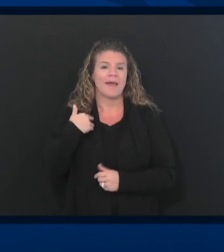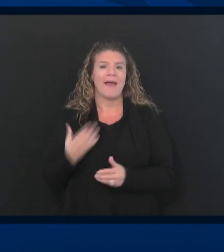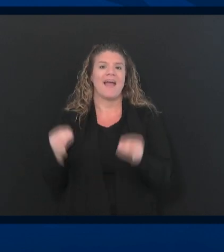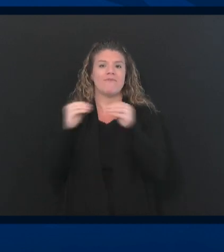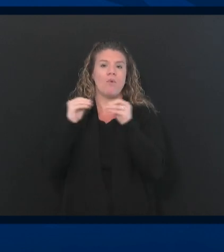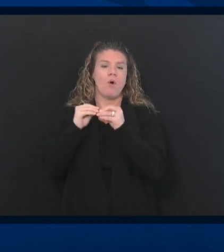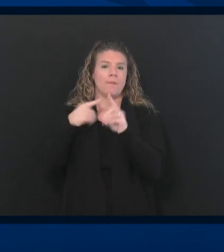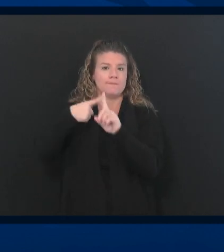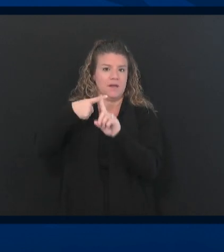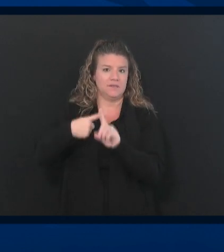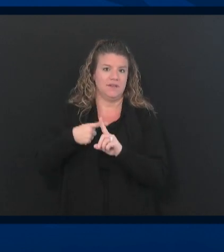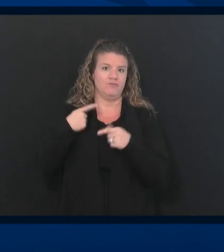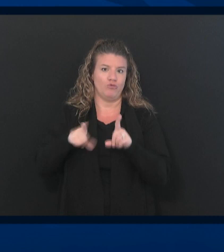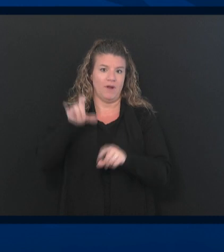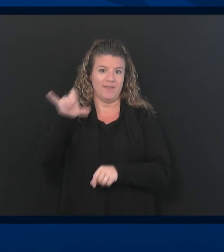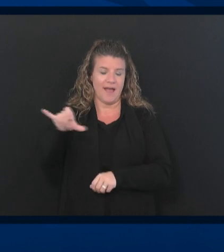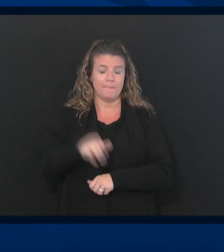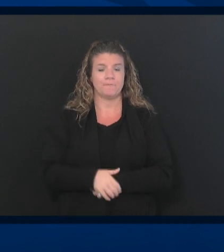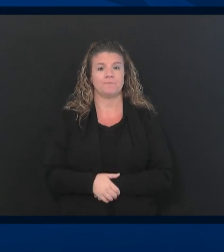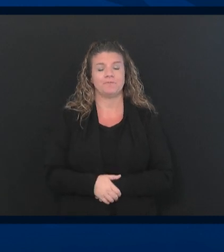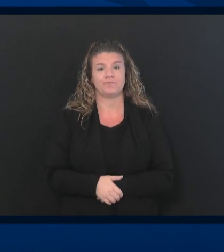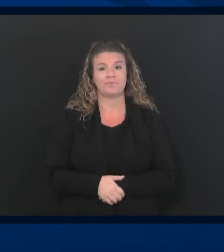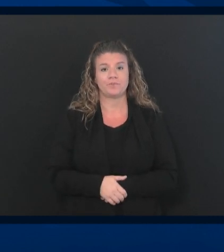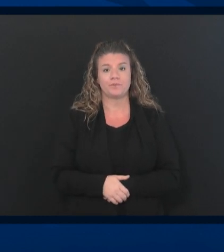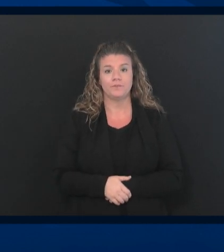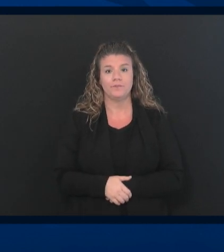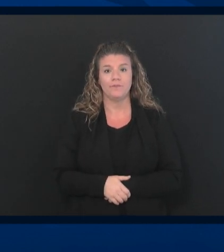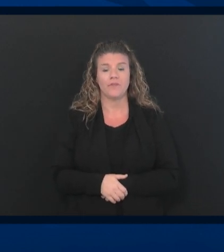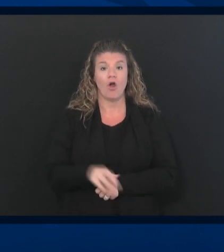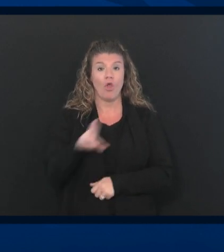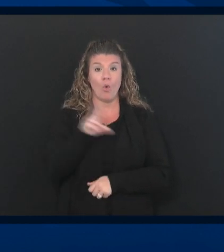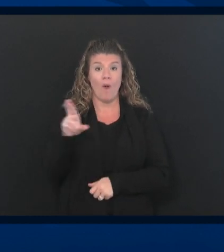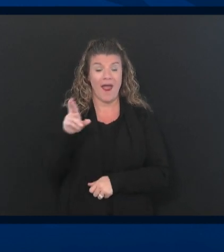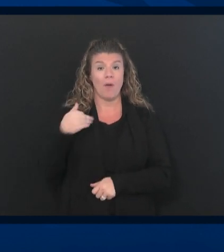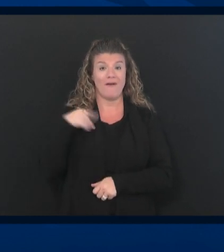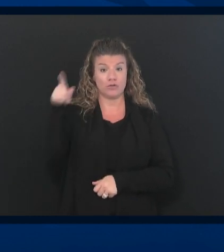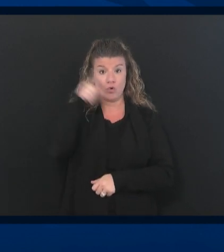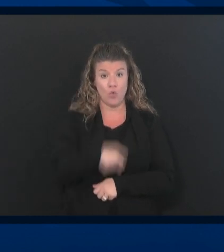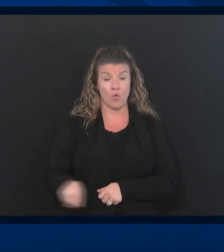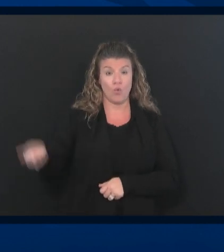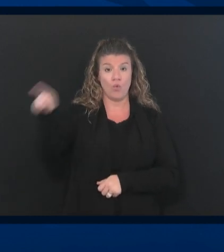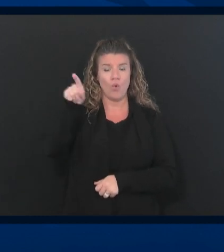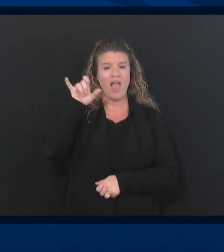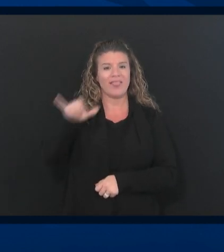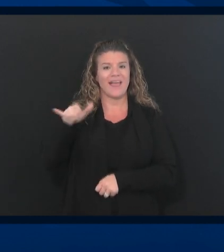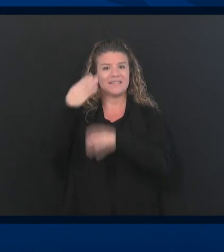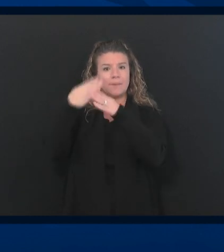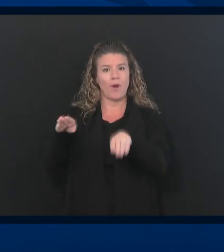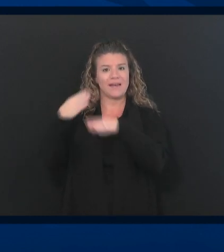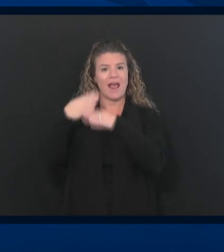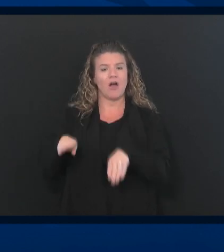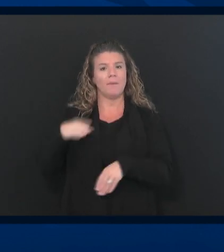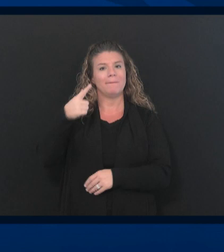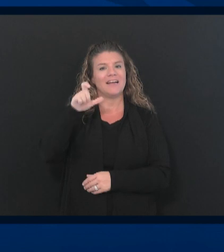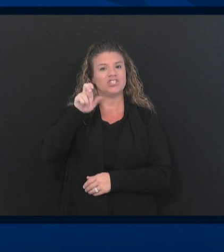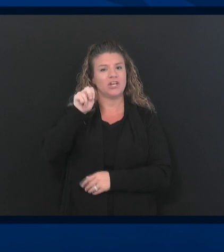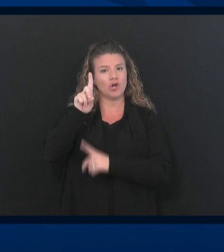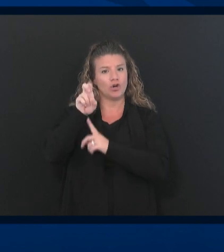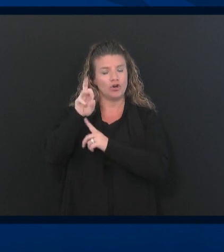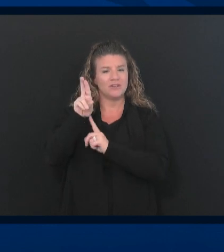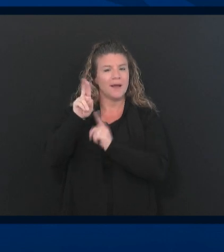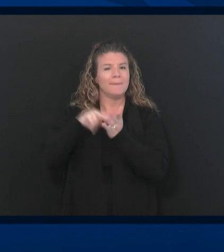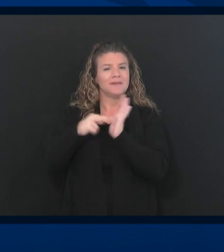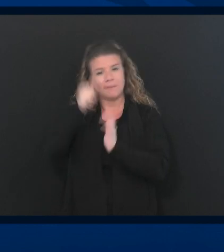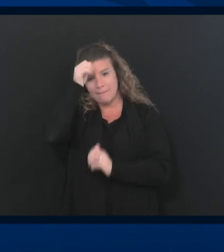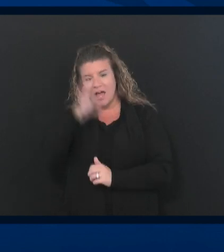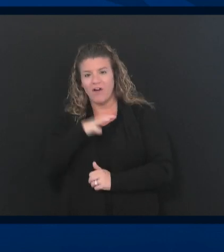with that. On the right-hand side there, the circle, that's the breakdown by gender. And